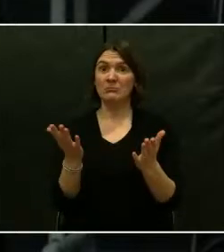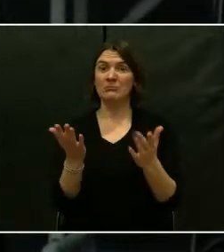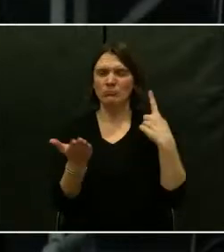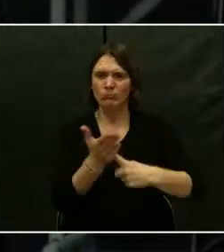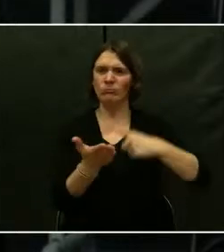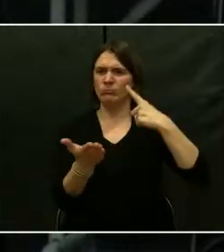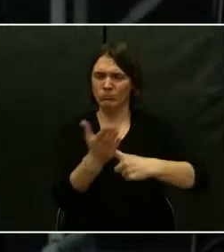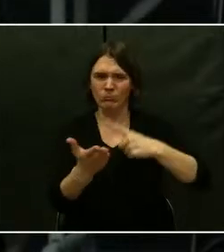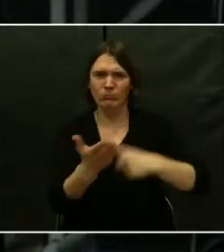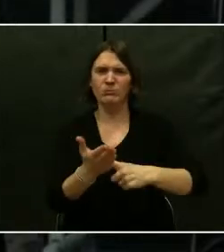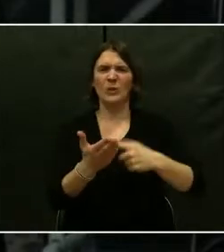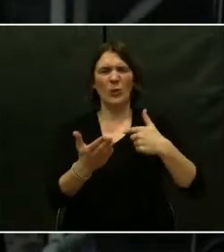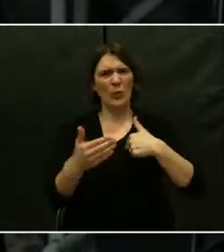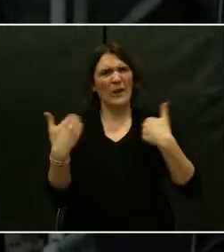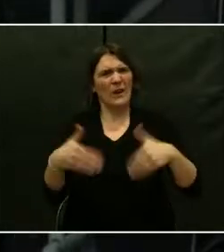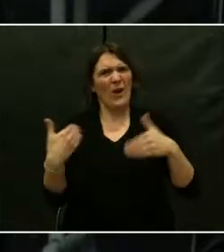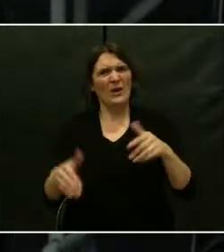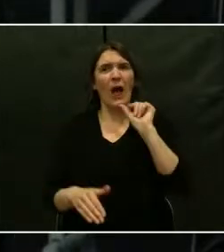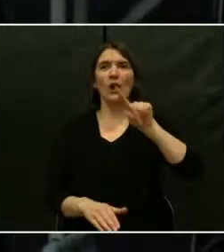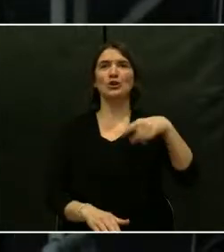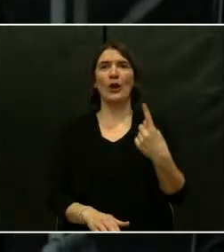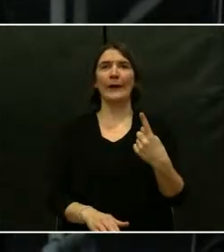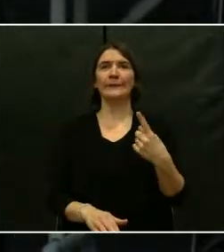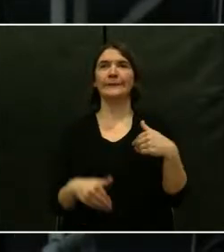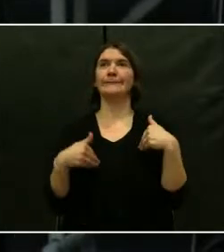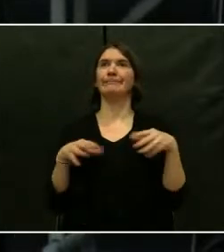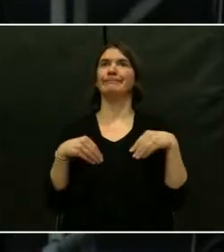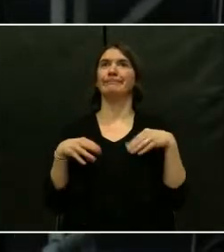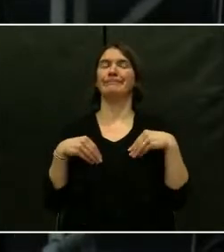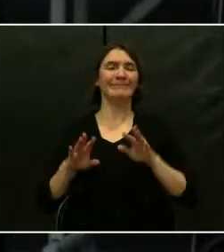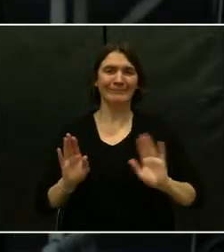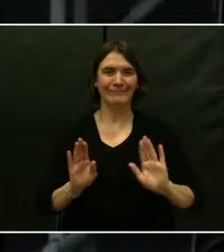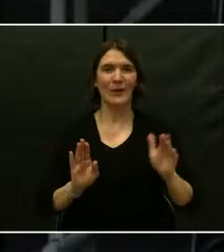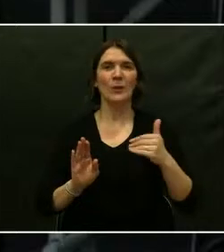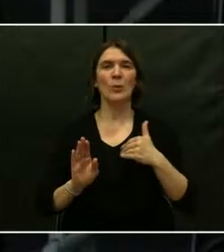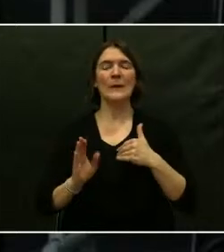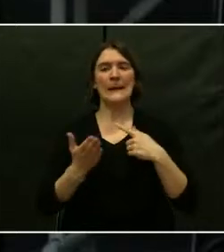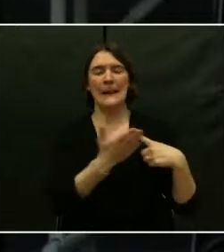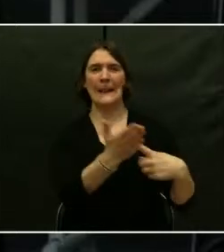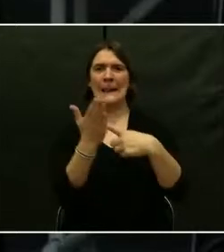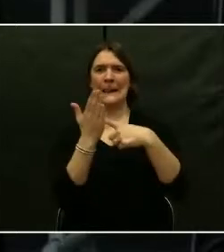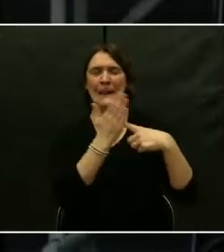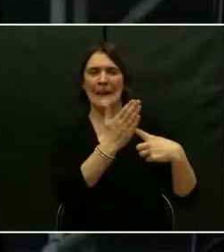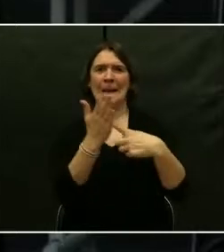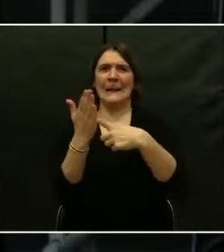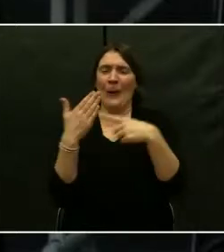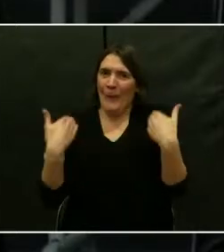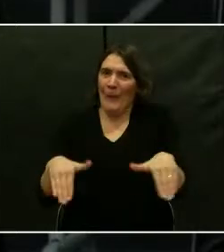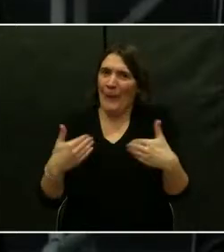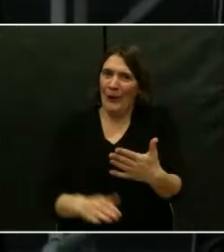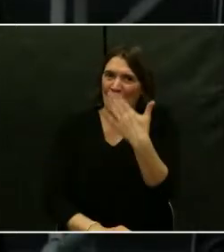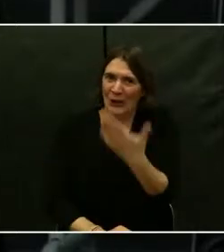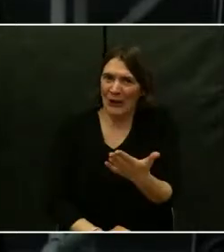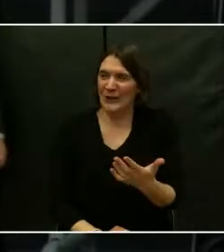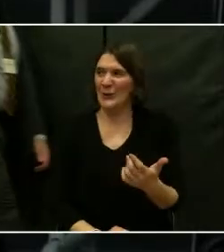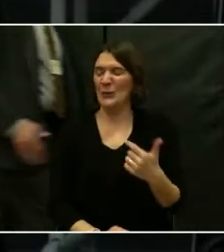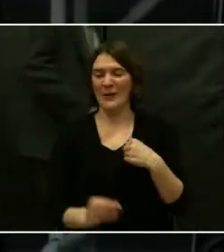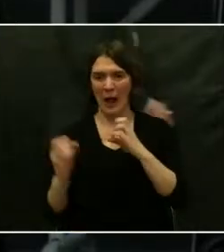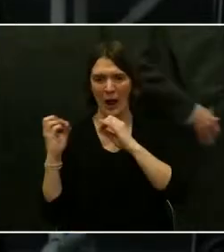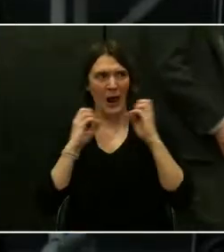have proven that we are far more than a rubber stamp we have debated in good faith we have